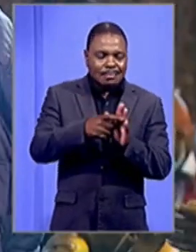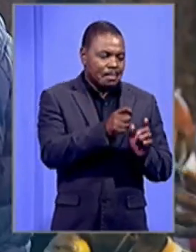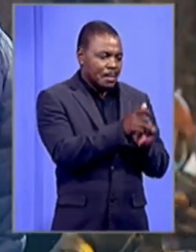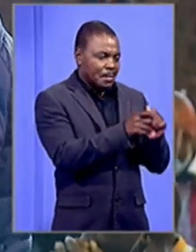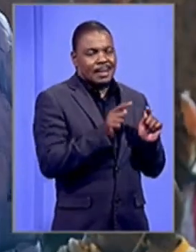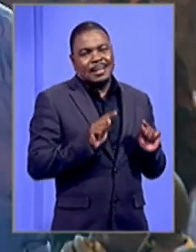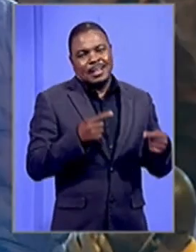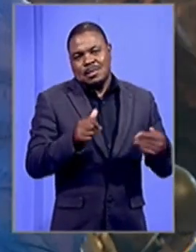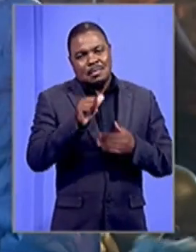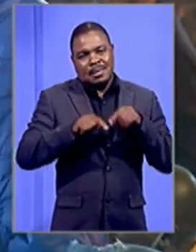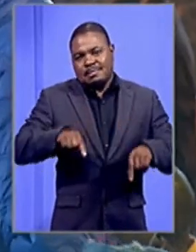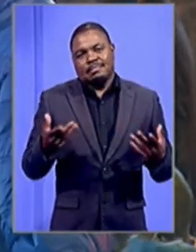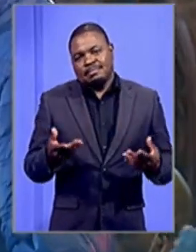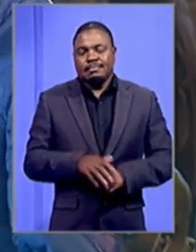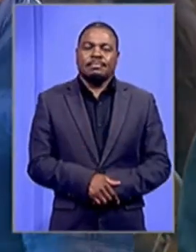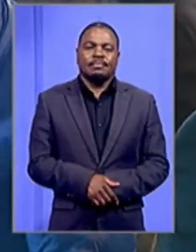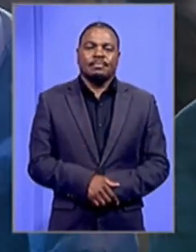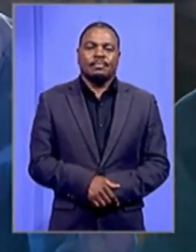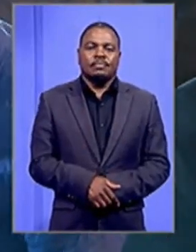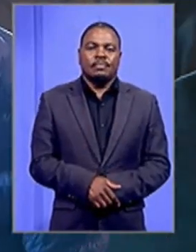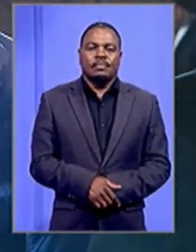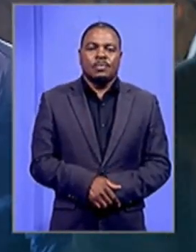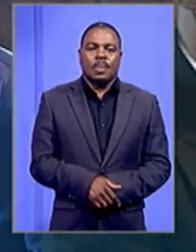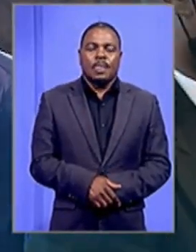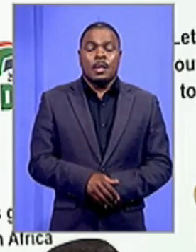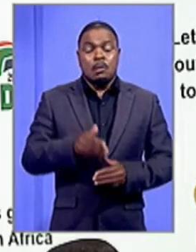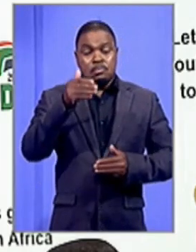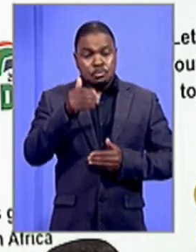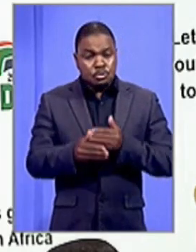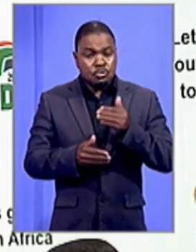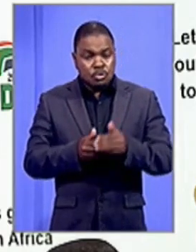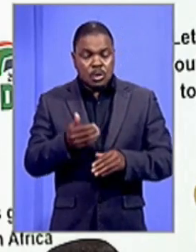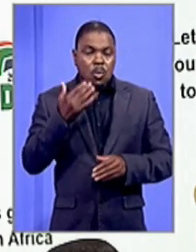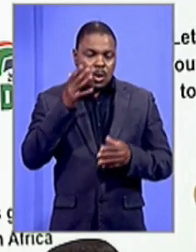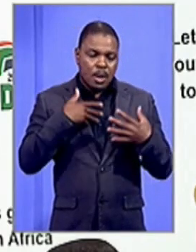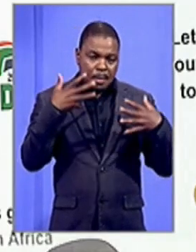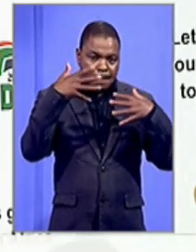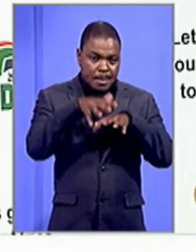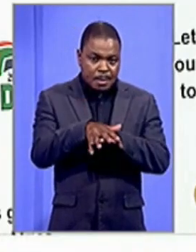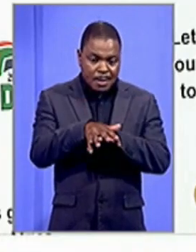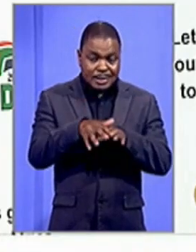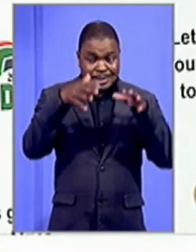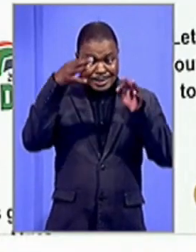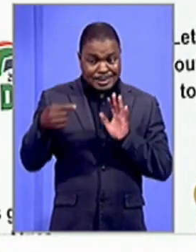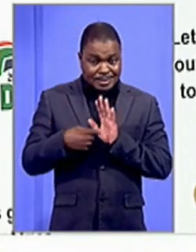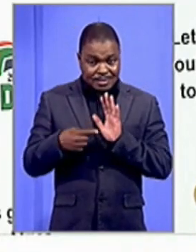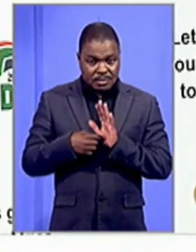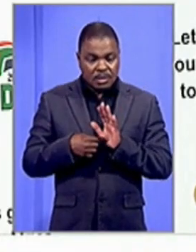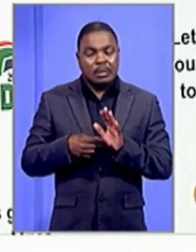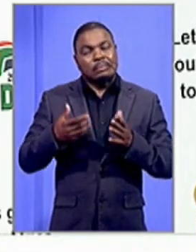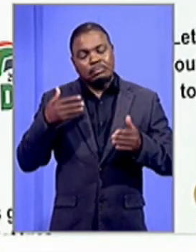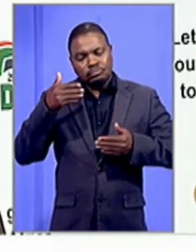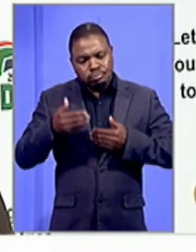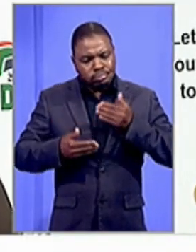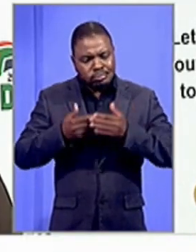mo kgweding eno jaaka go solofeditswe. In the process of the implementation of this decision, we were